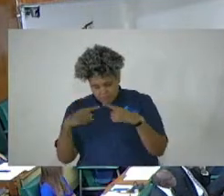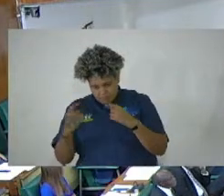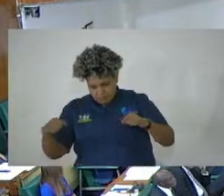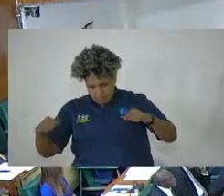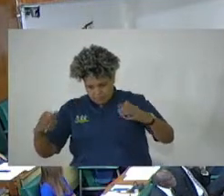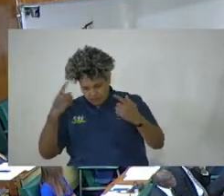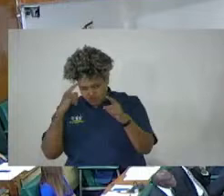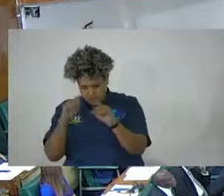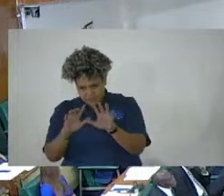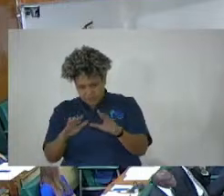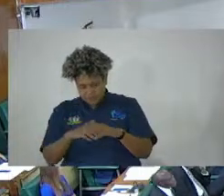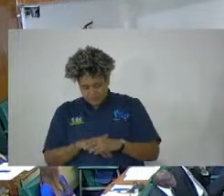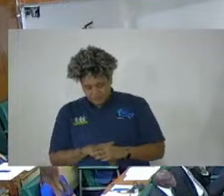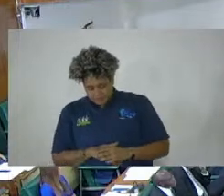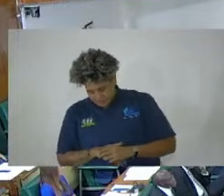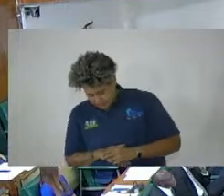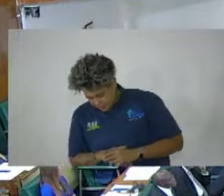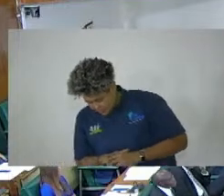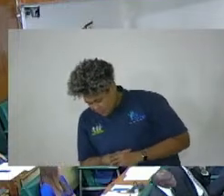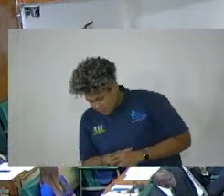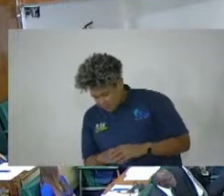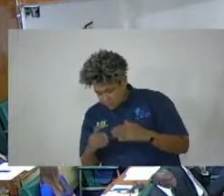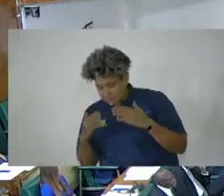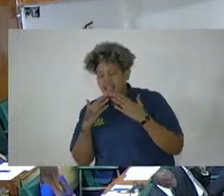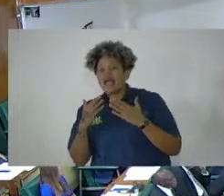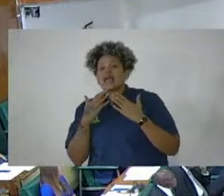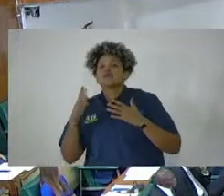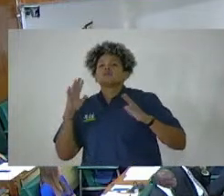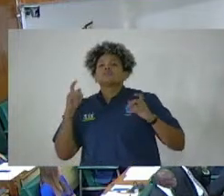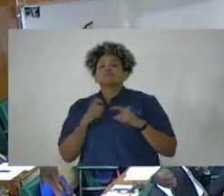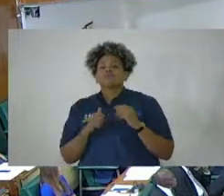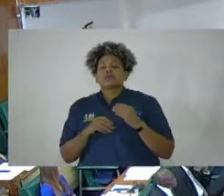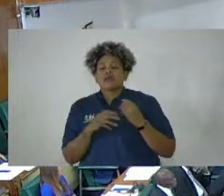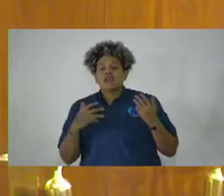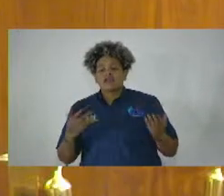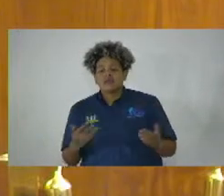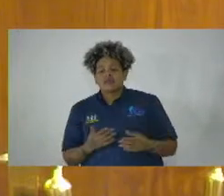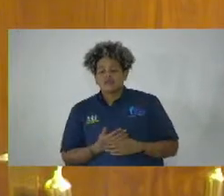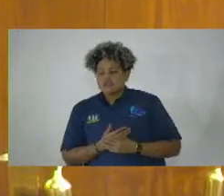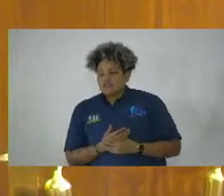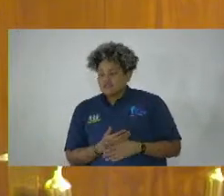it. Thank you, Mr. Speaker.